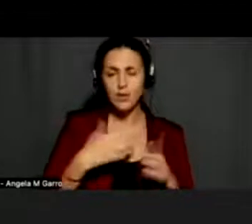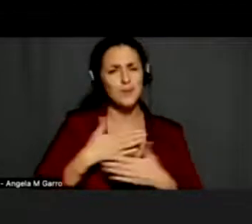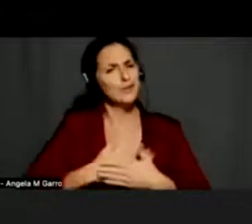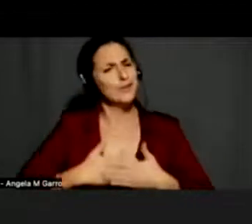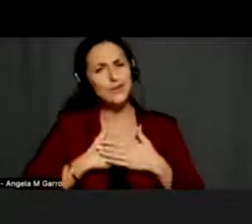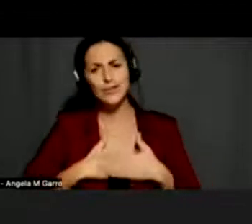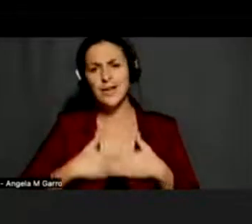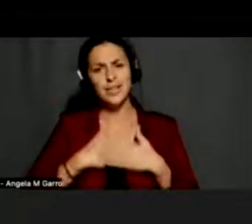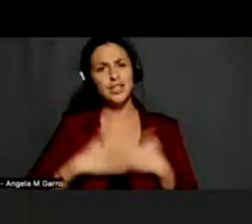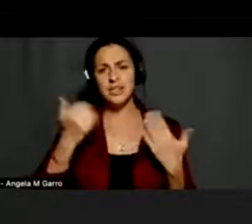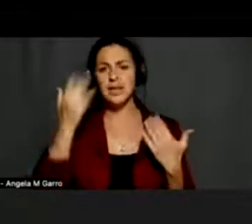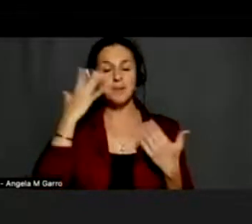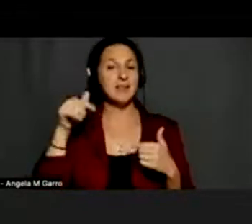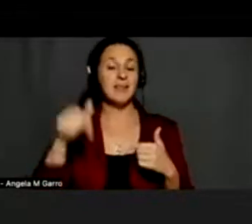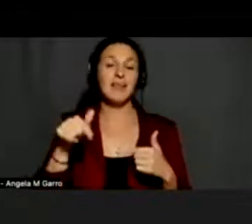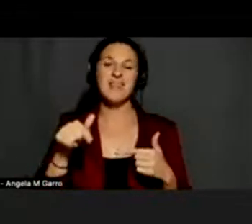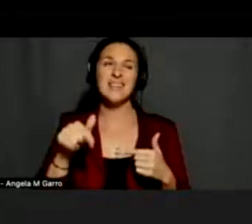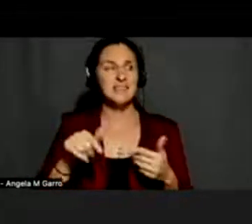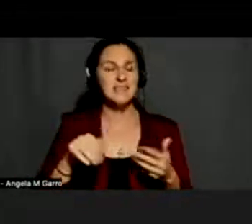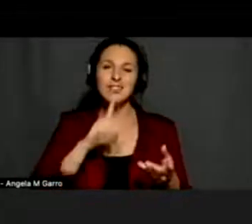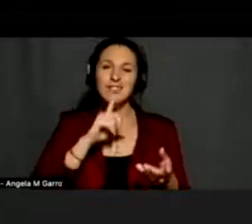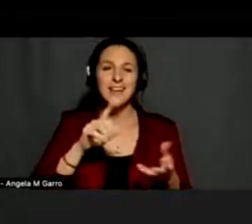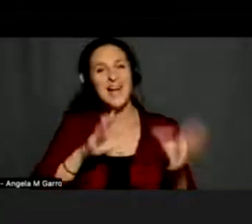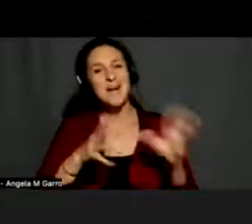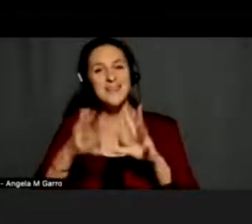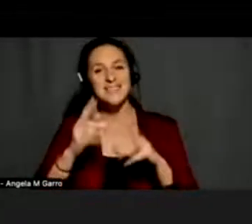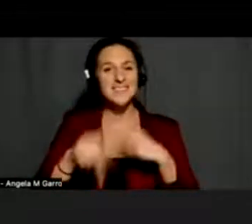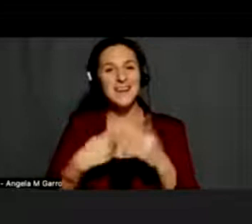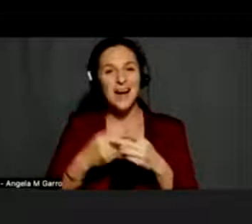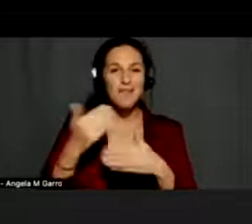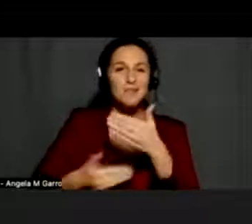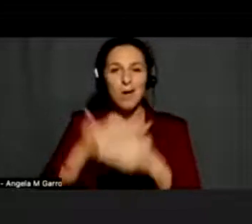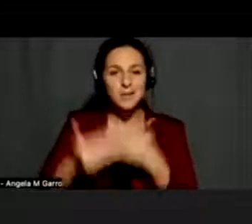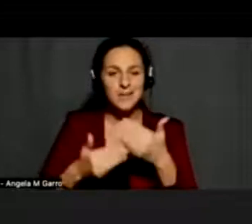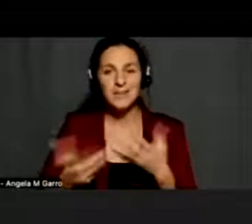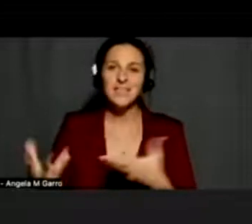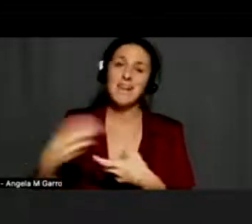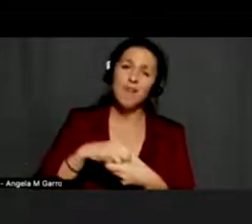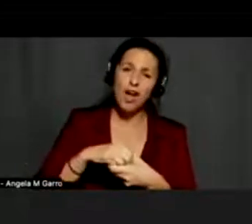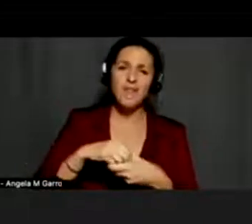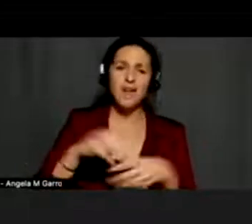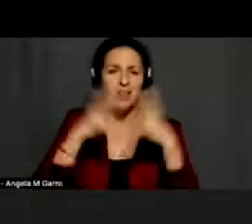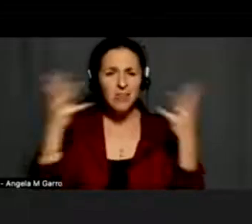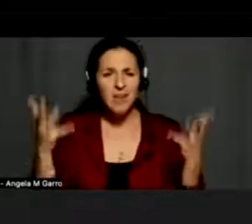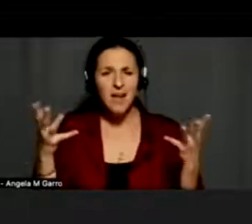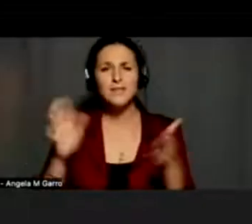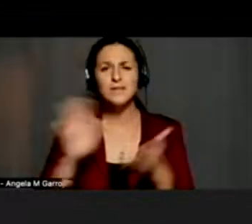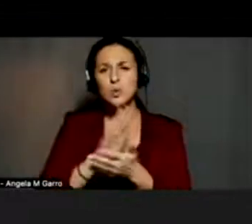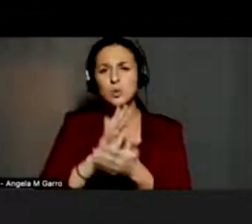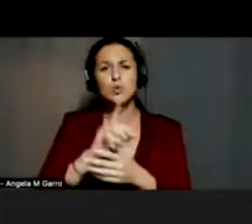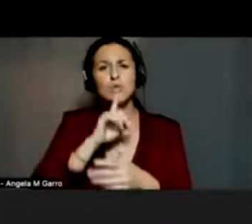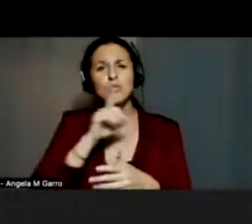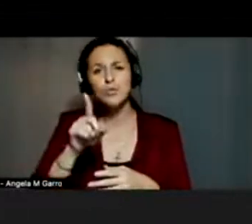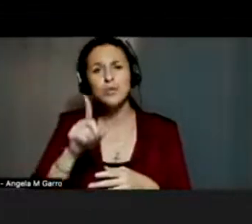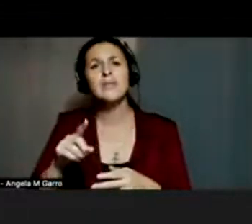appreciation, because this is a messy process involving lots of schools, kind of touching lots of people in lots